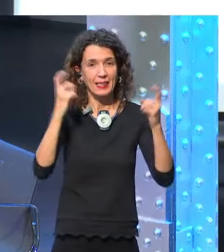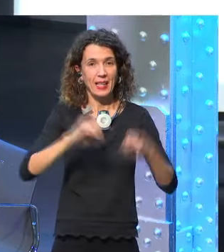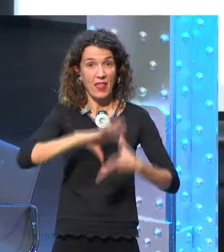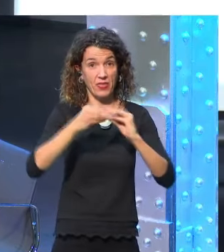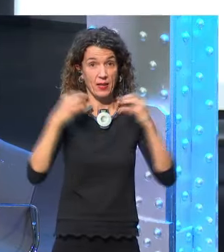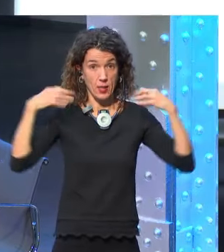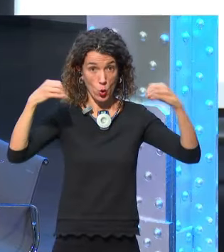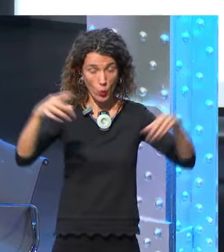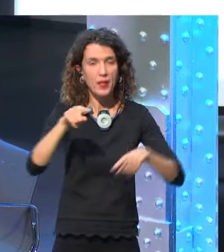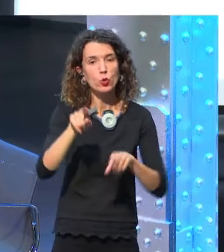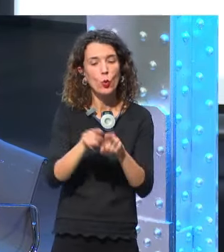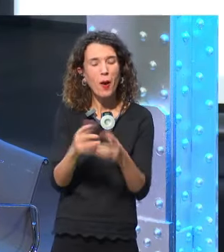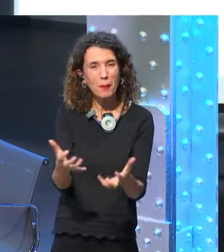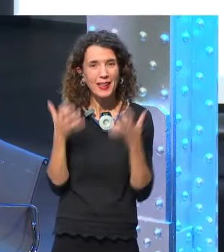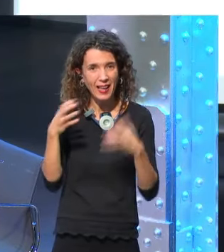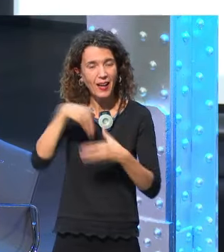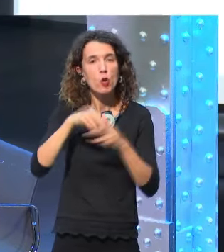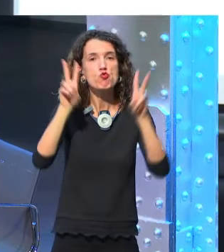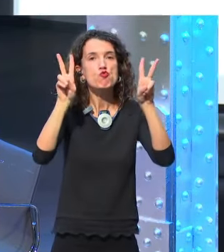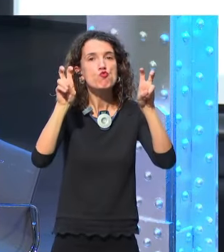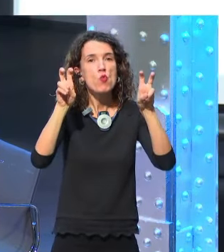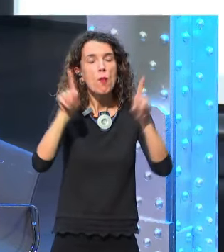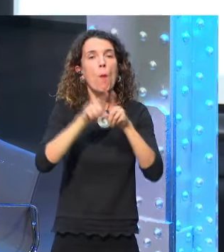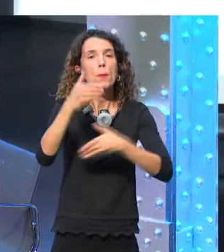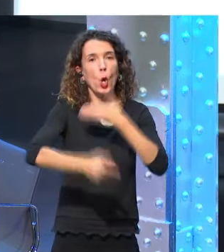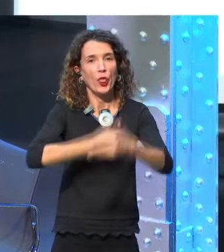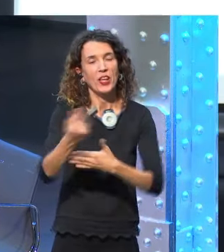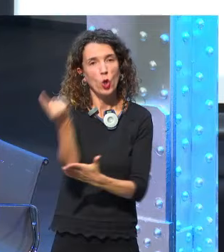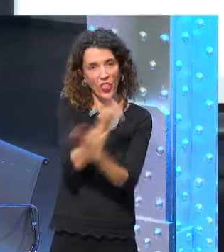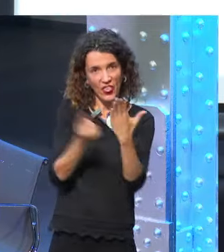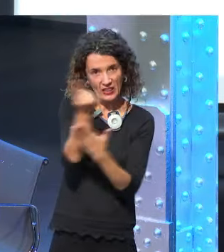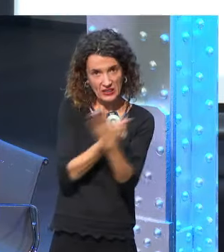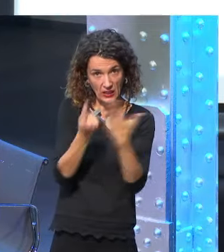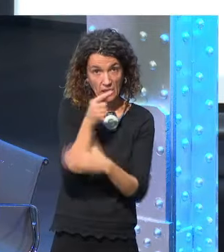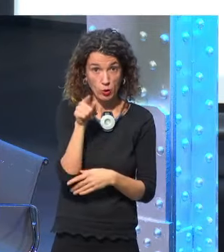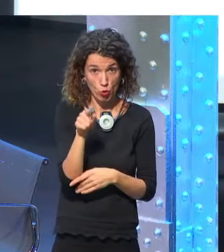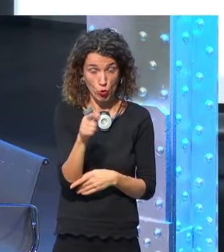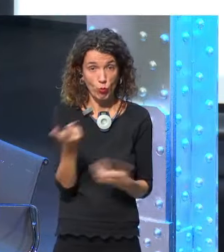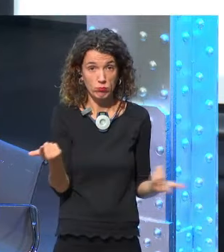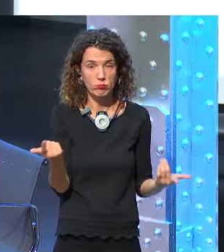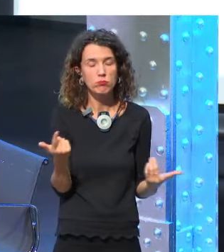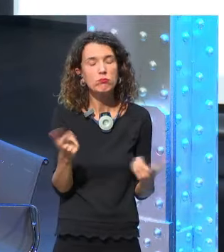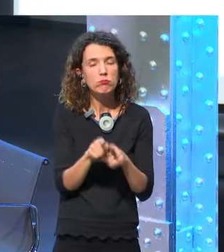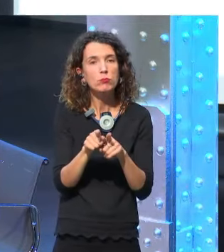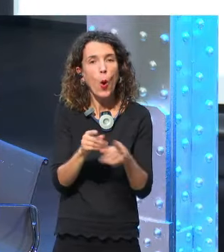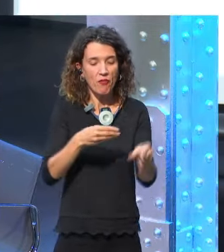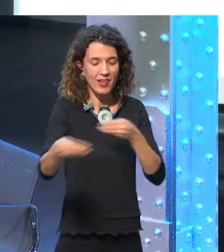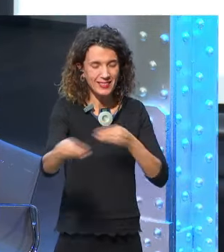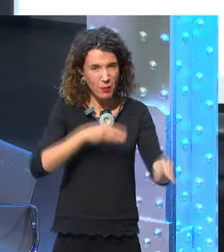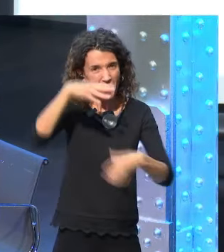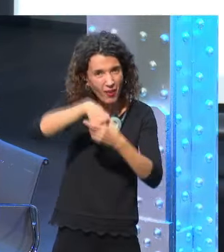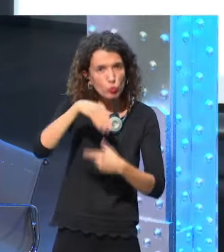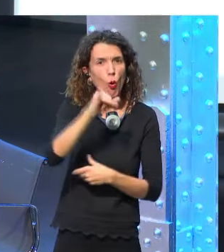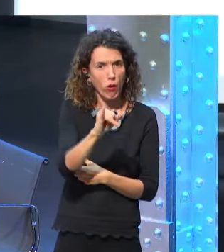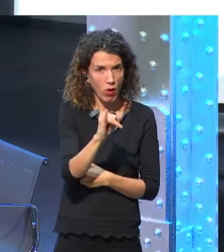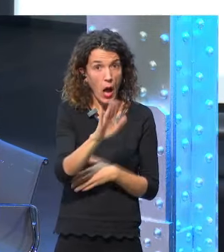new design processes, that you actually stay flexible until a very late